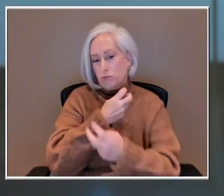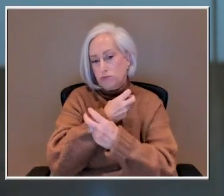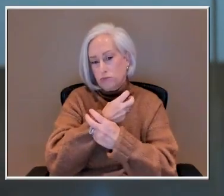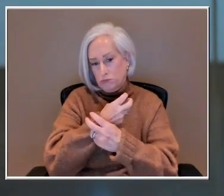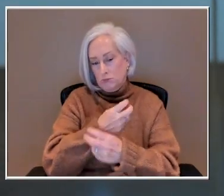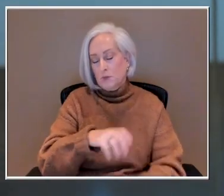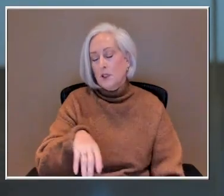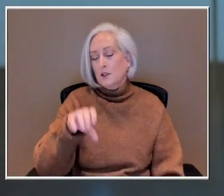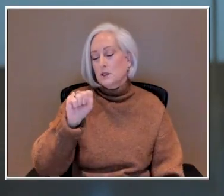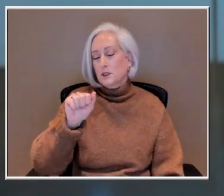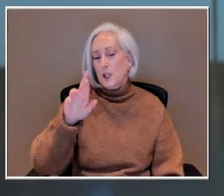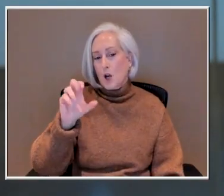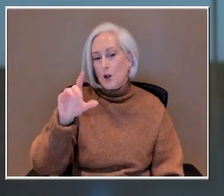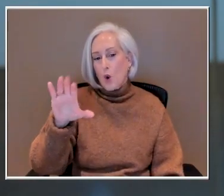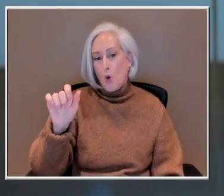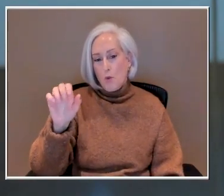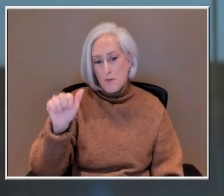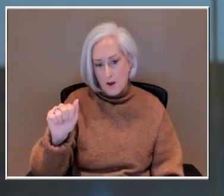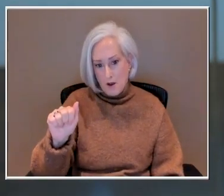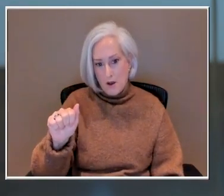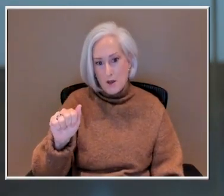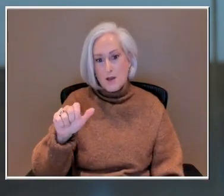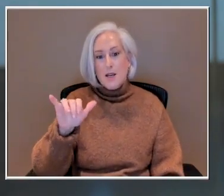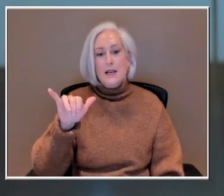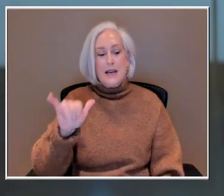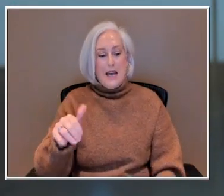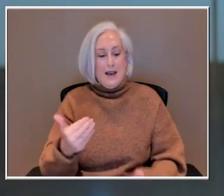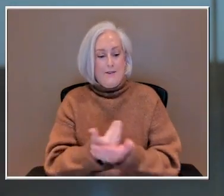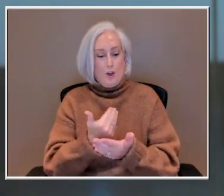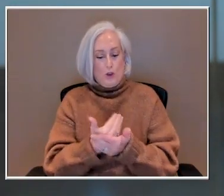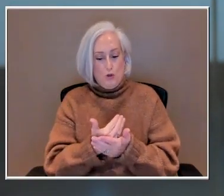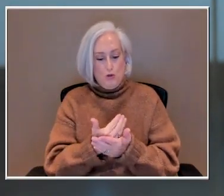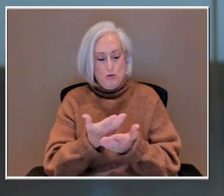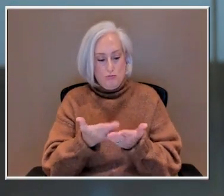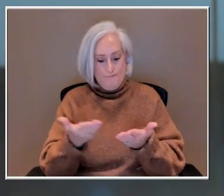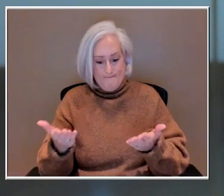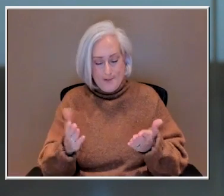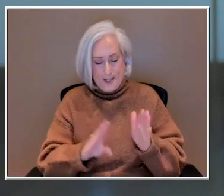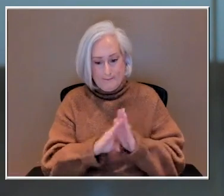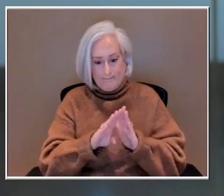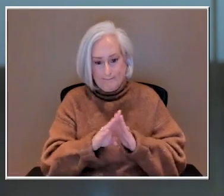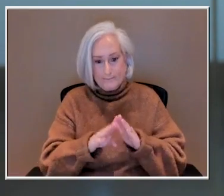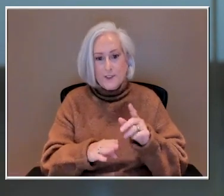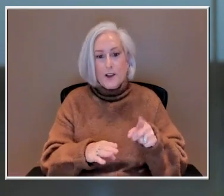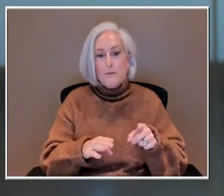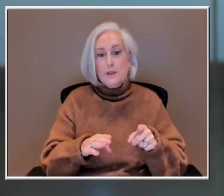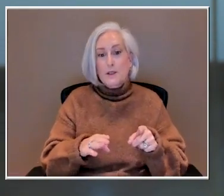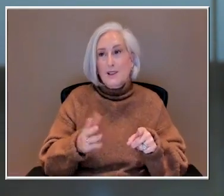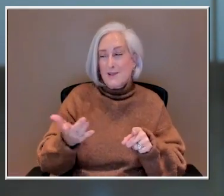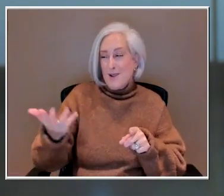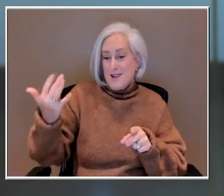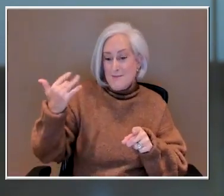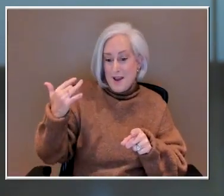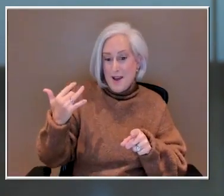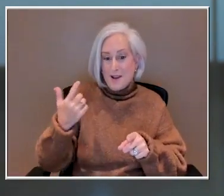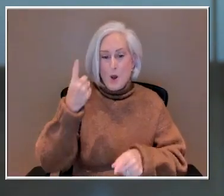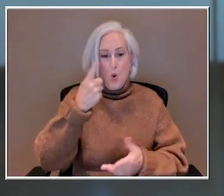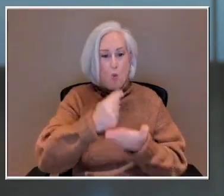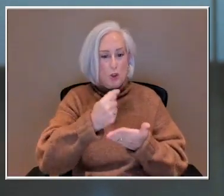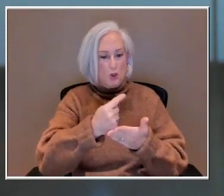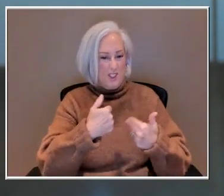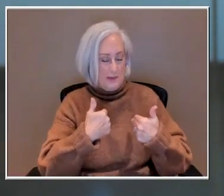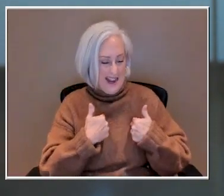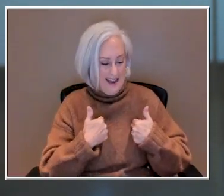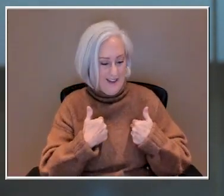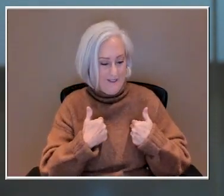Children's Oncology Group. But for the longest time, including the time that John was diagnosed, it was just really one treatment regimen that we knew was the gold standard